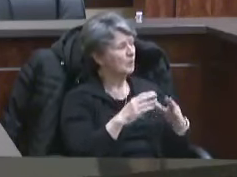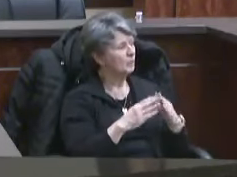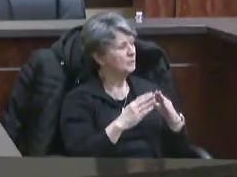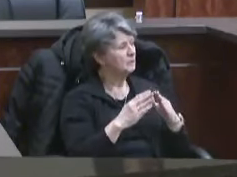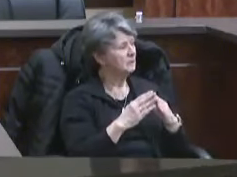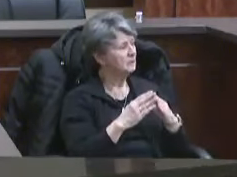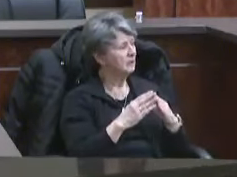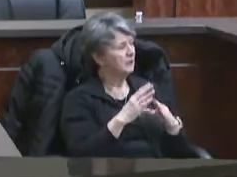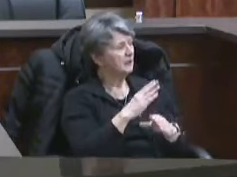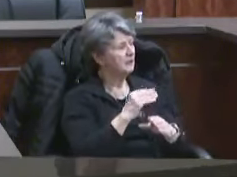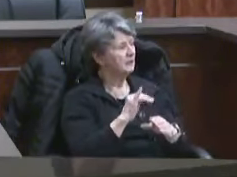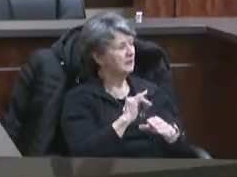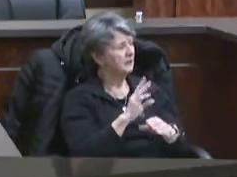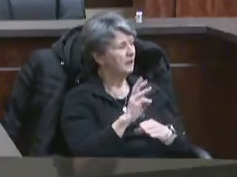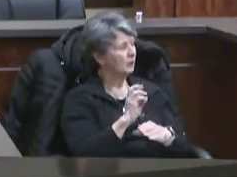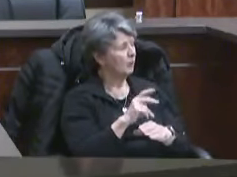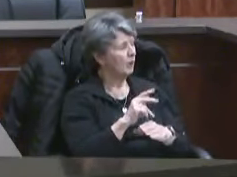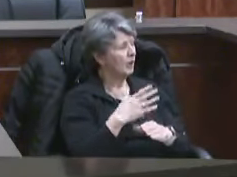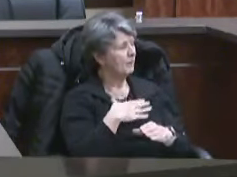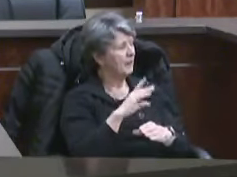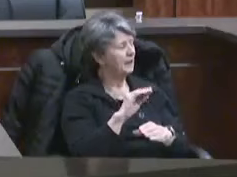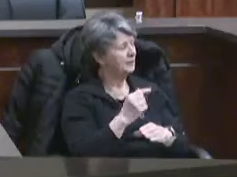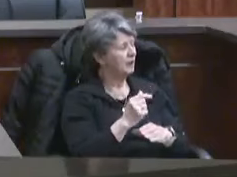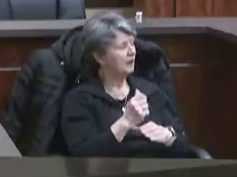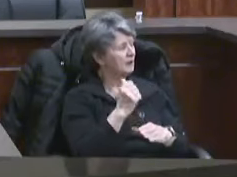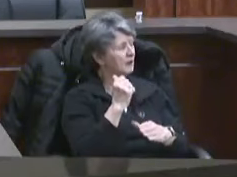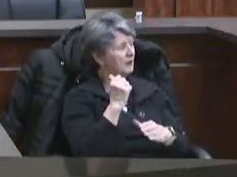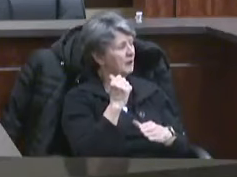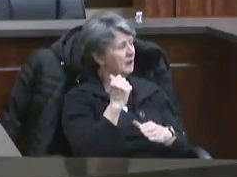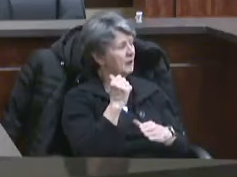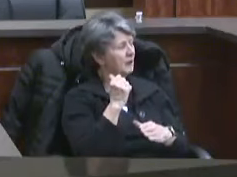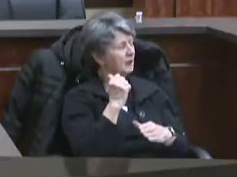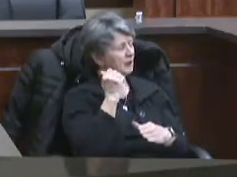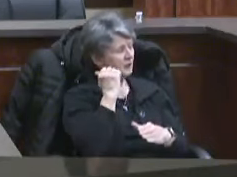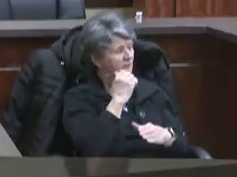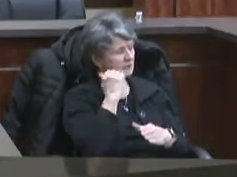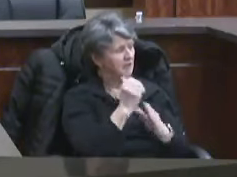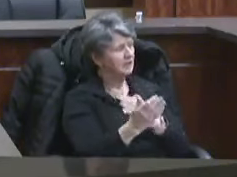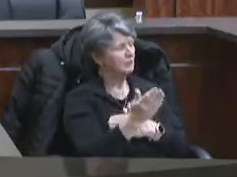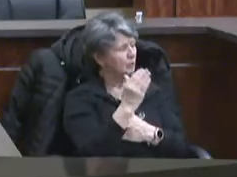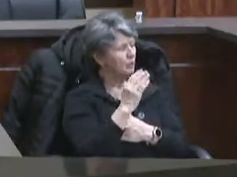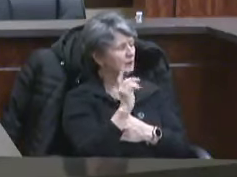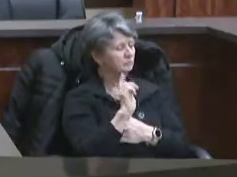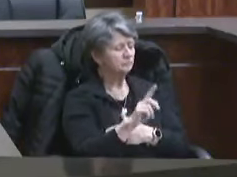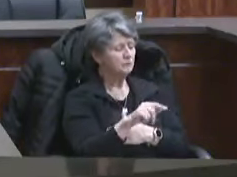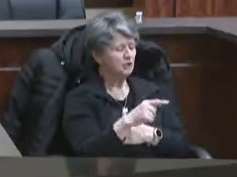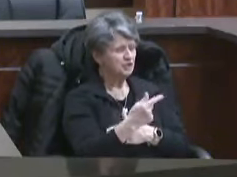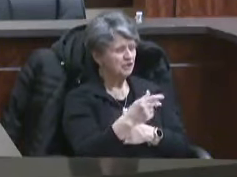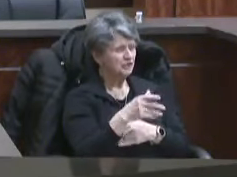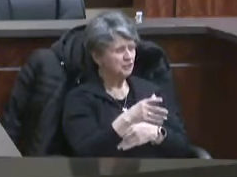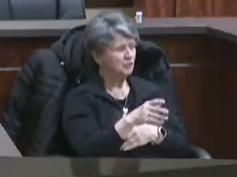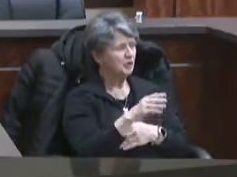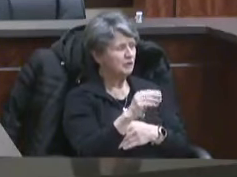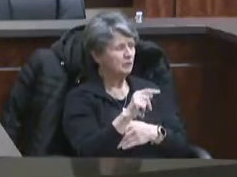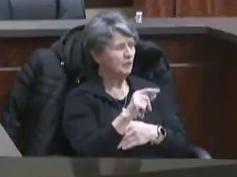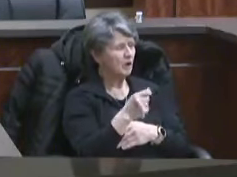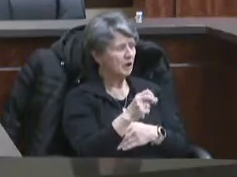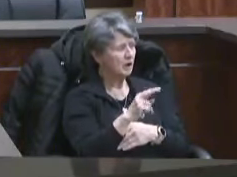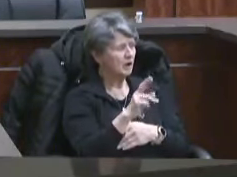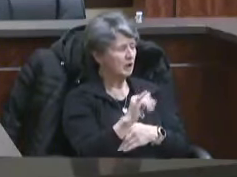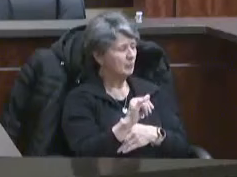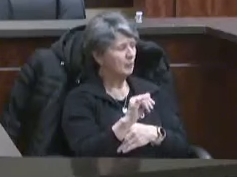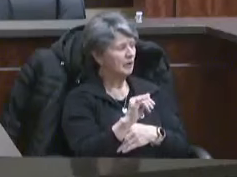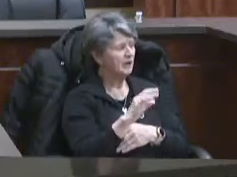and I walk my dog every single morning. We walk down Prince George Street, Montgomery Street. We either